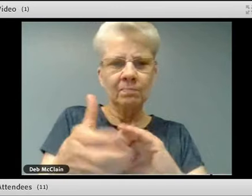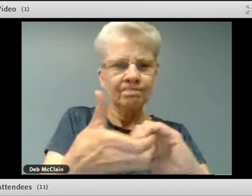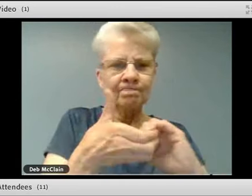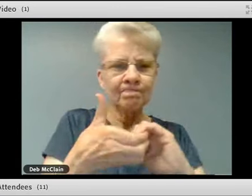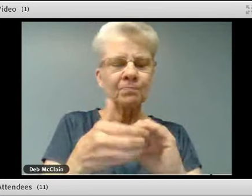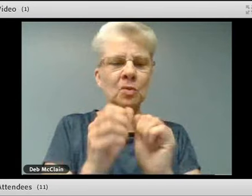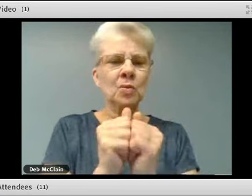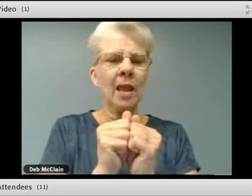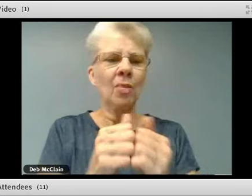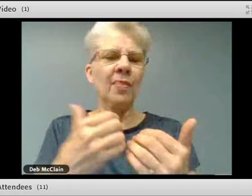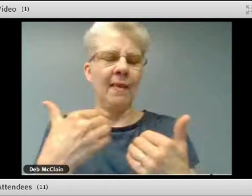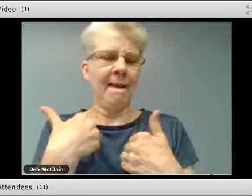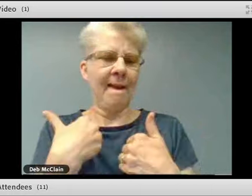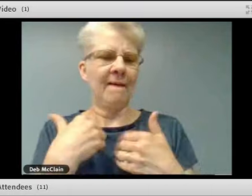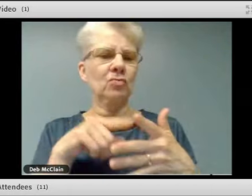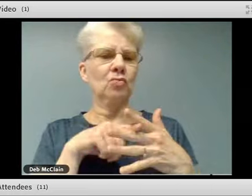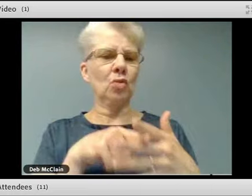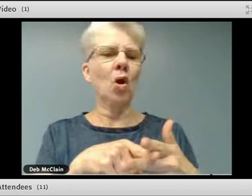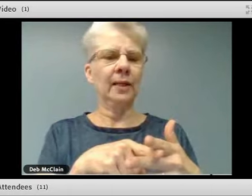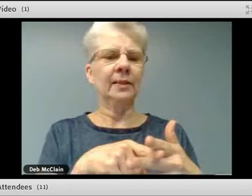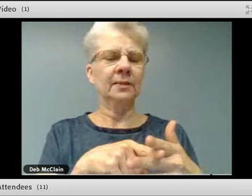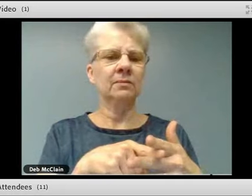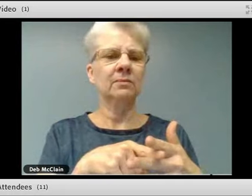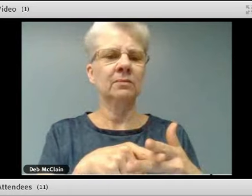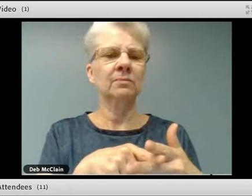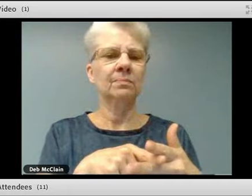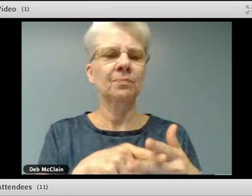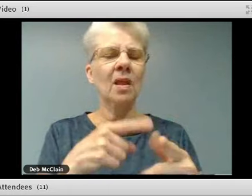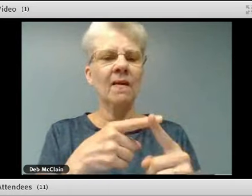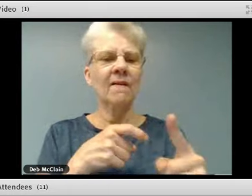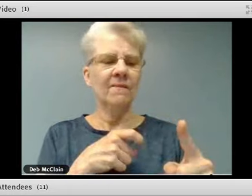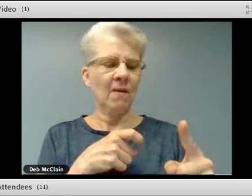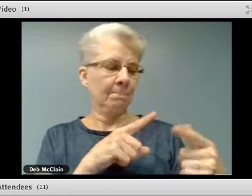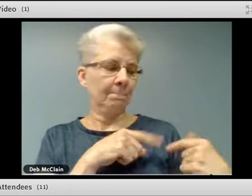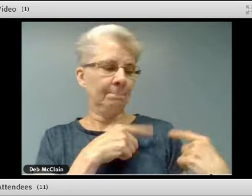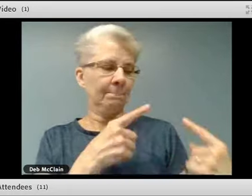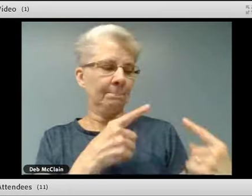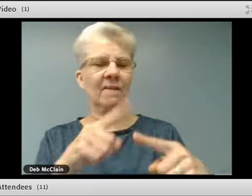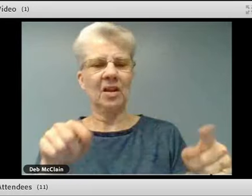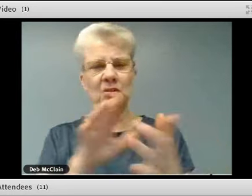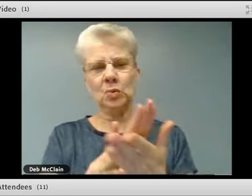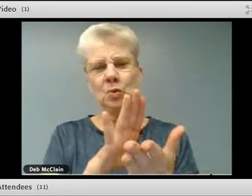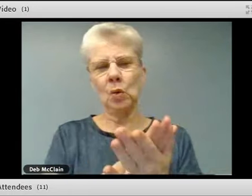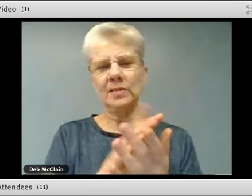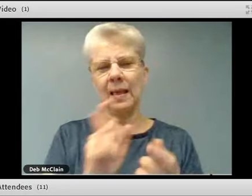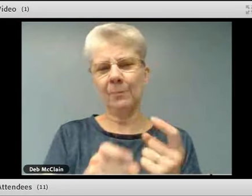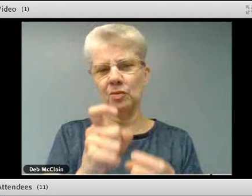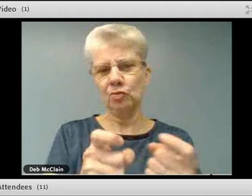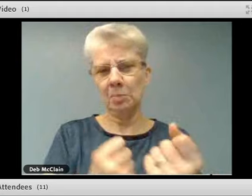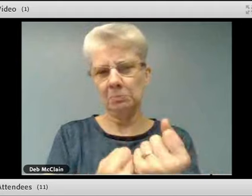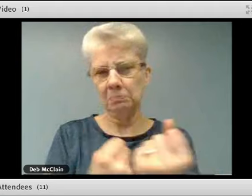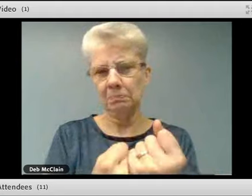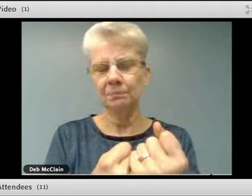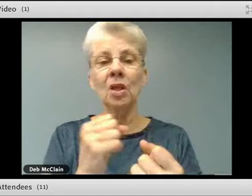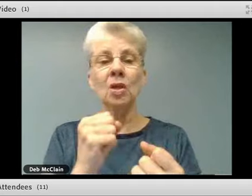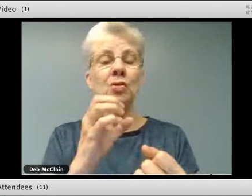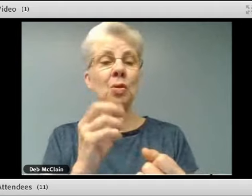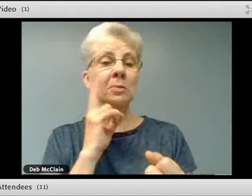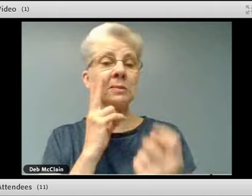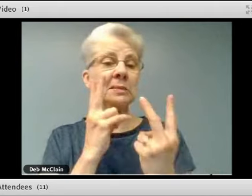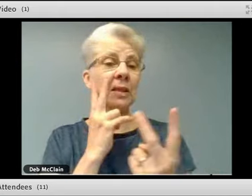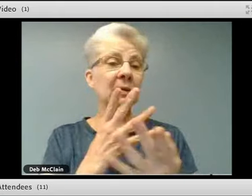collection that they have started from the various institutions that contribute to them. So again, you would see